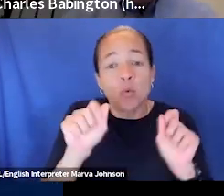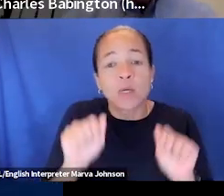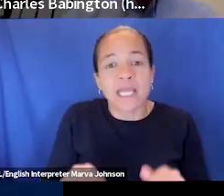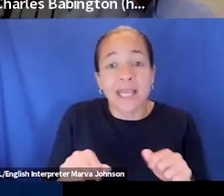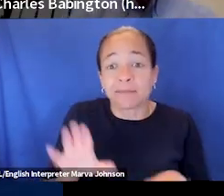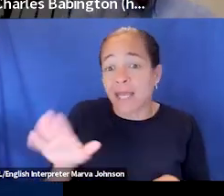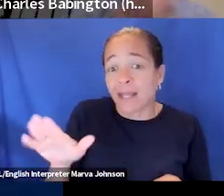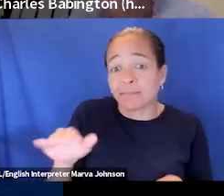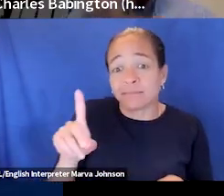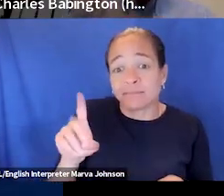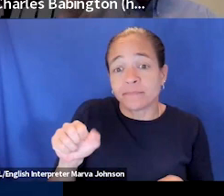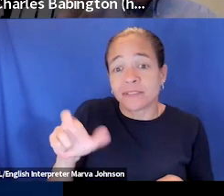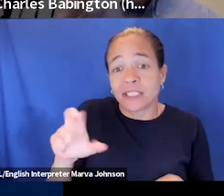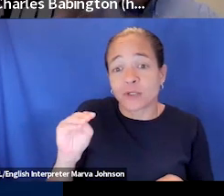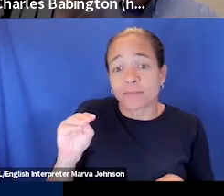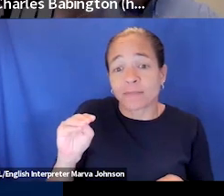Ms. Jones,